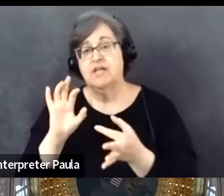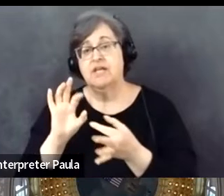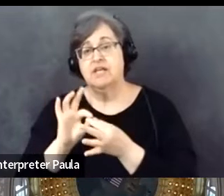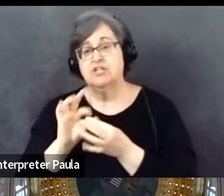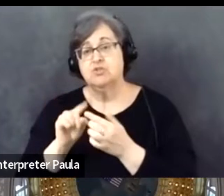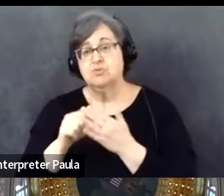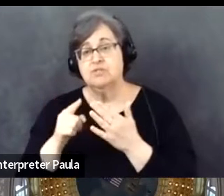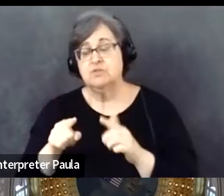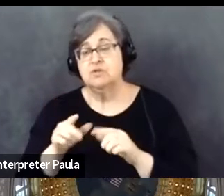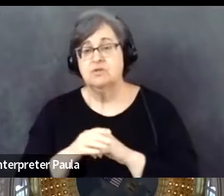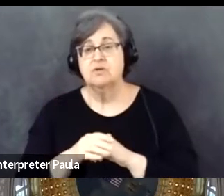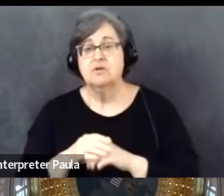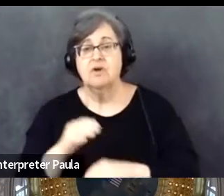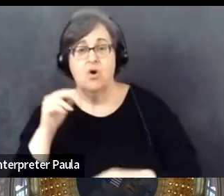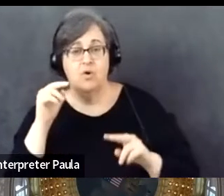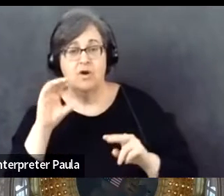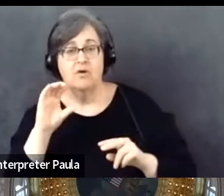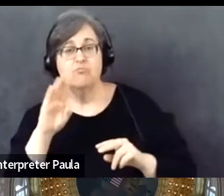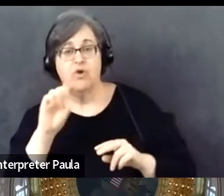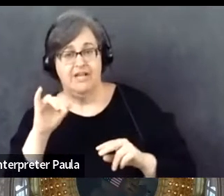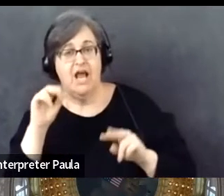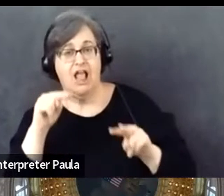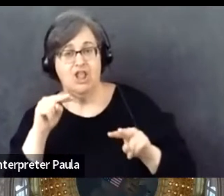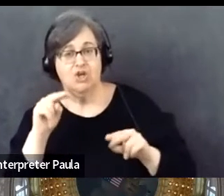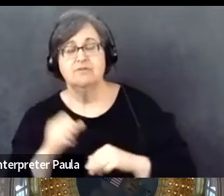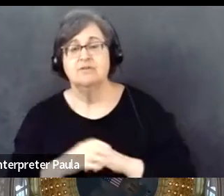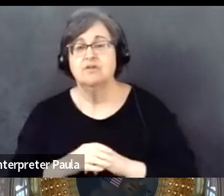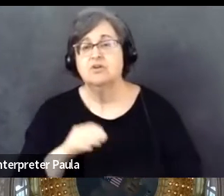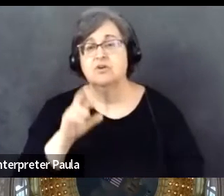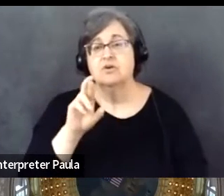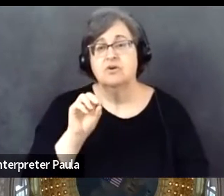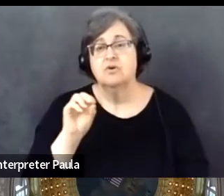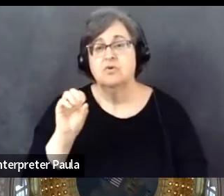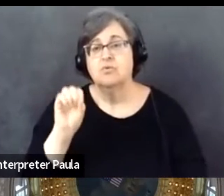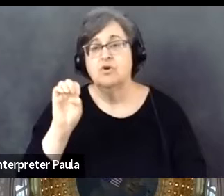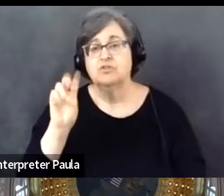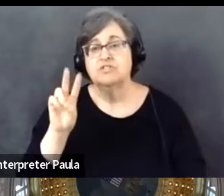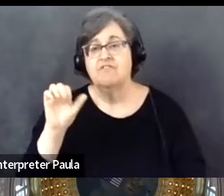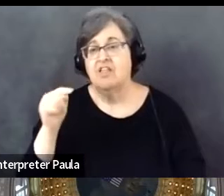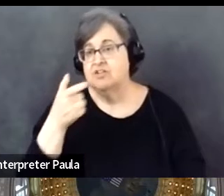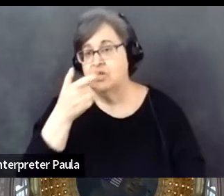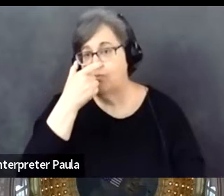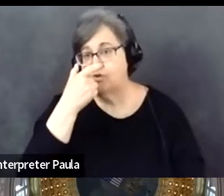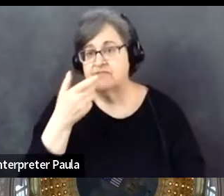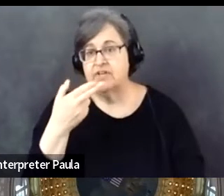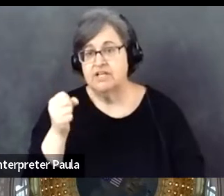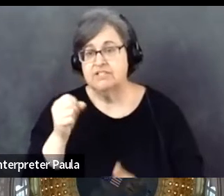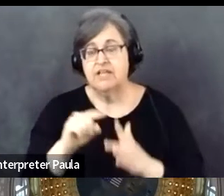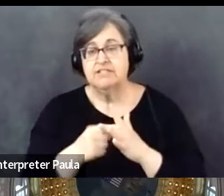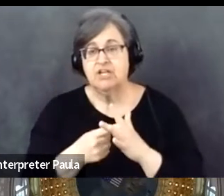is. I know. Yeah, I looked at it. Okay. At Roosevelt High School, where my kids went, they started an